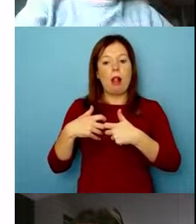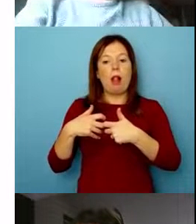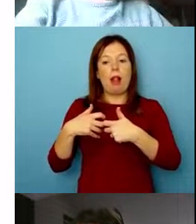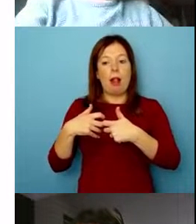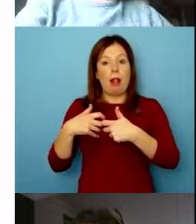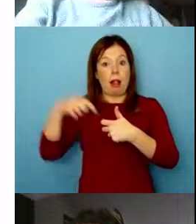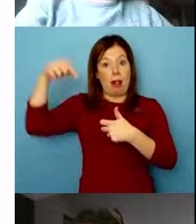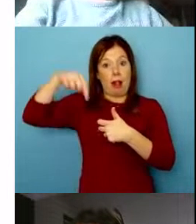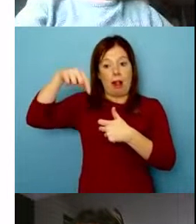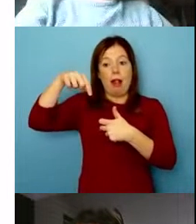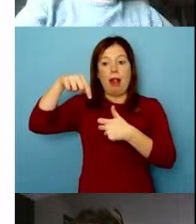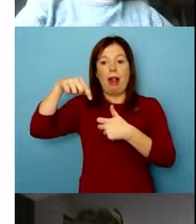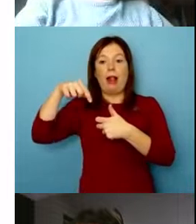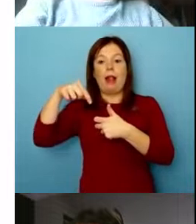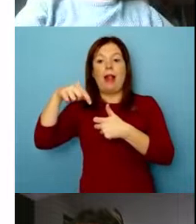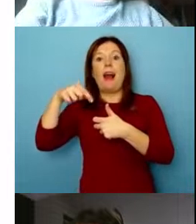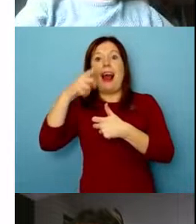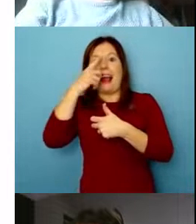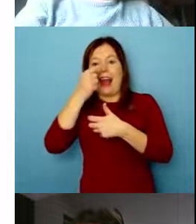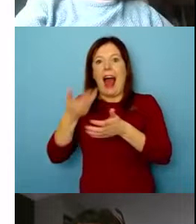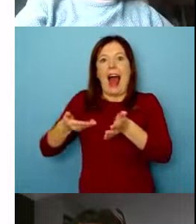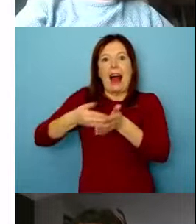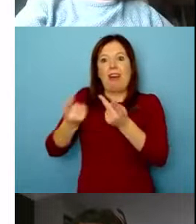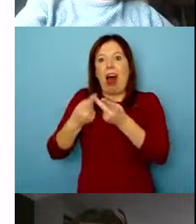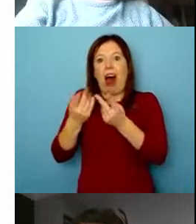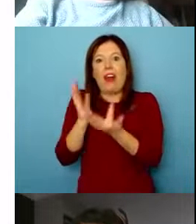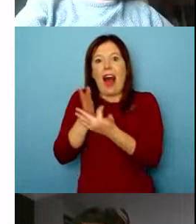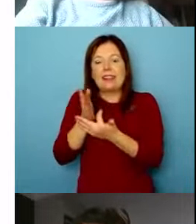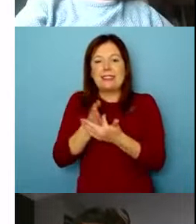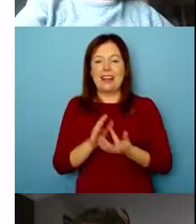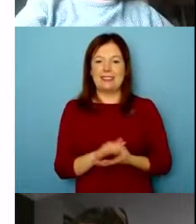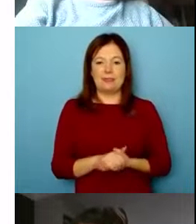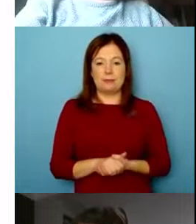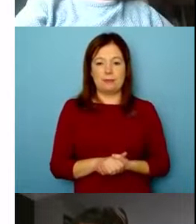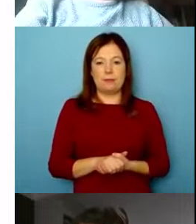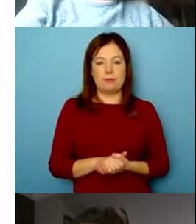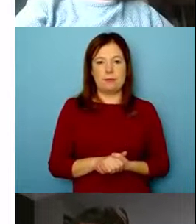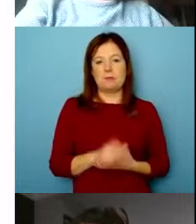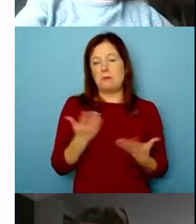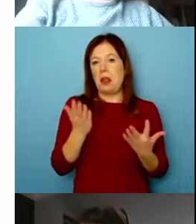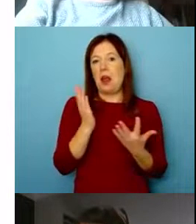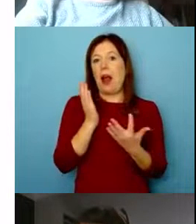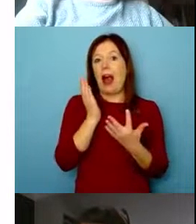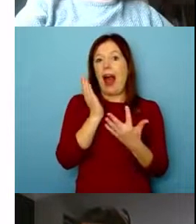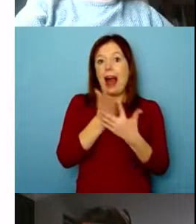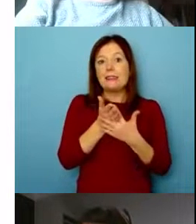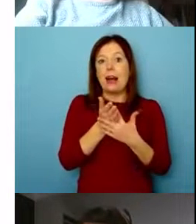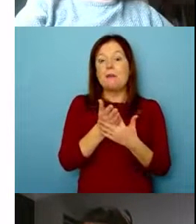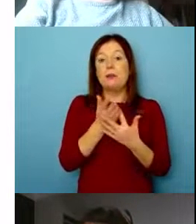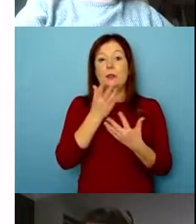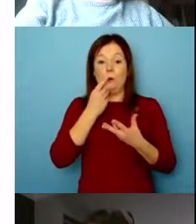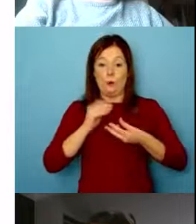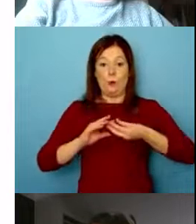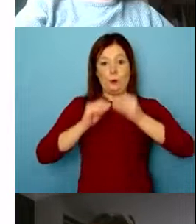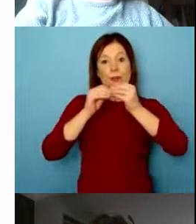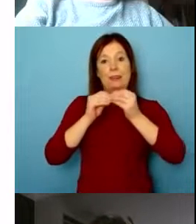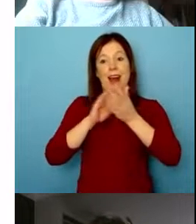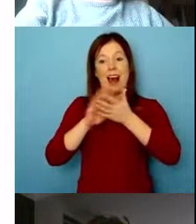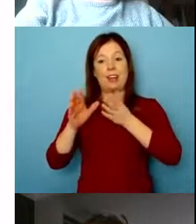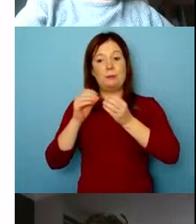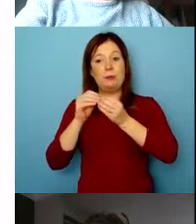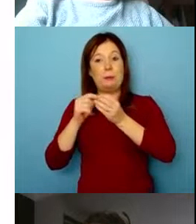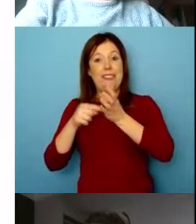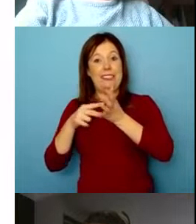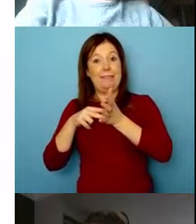of tools that HBB TV offers. So some things can be, some accessibility features can be built using the HBB TV application